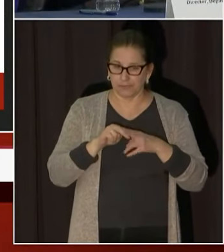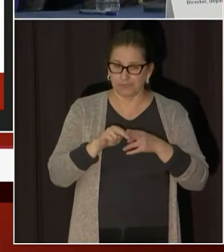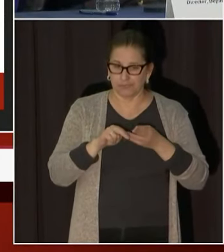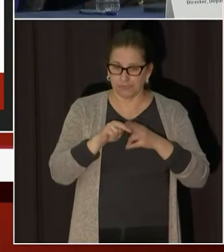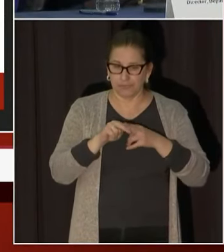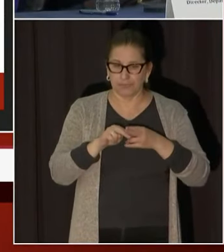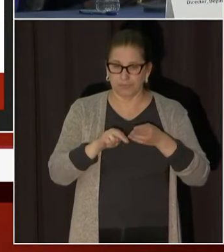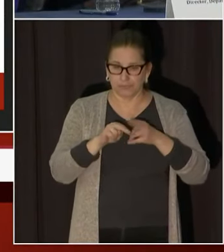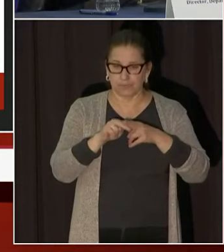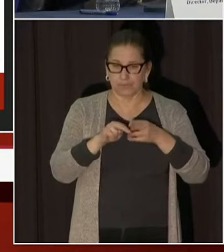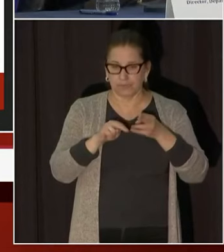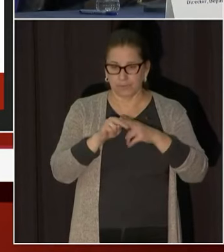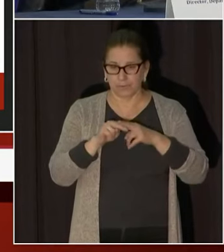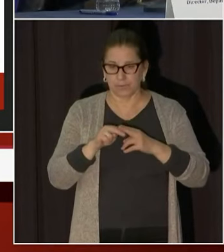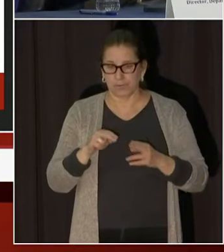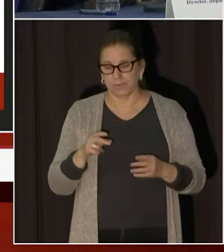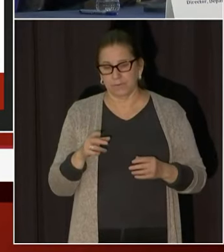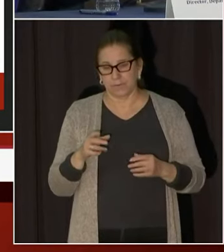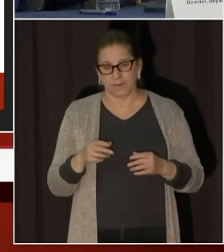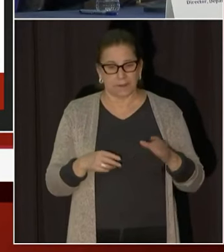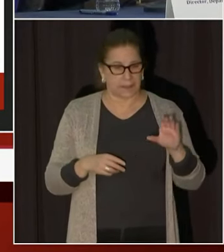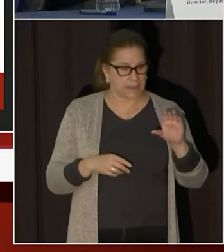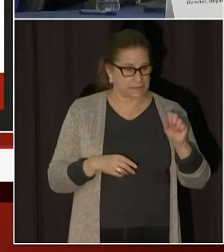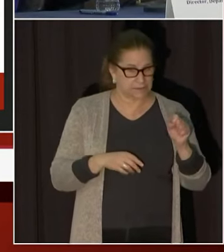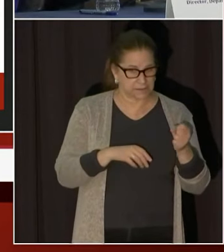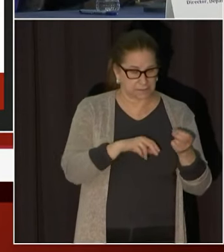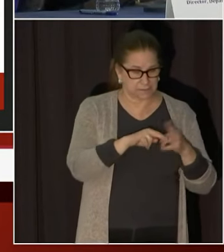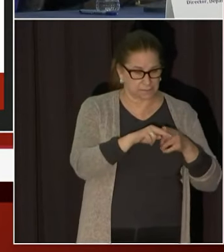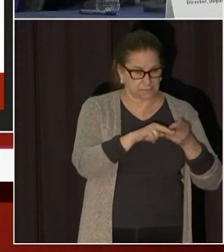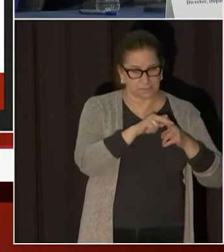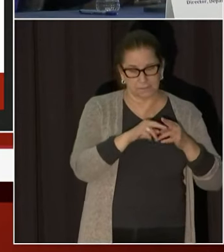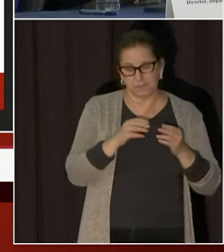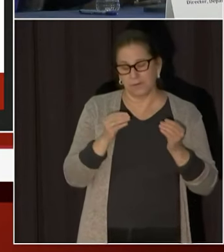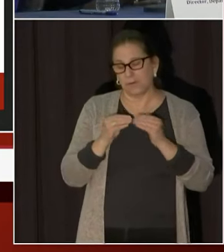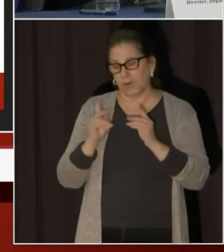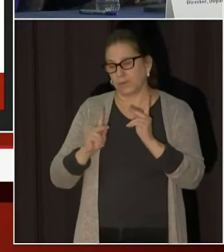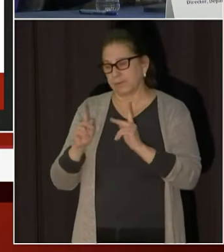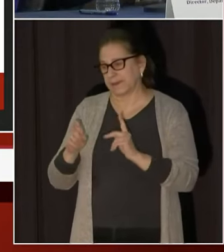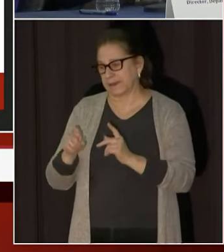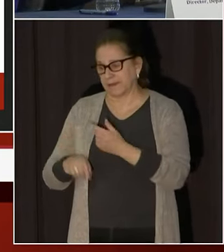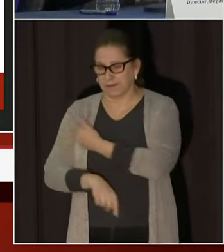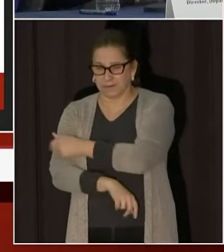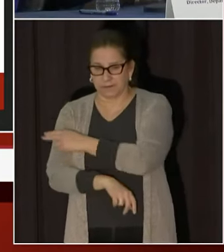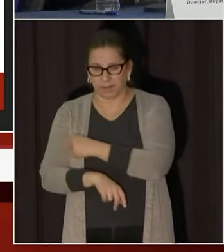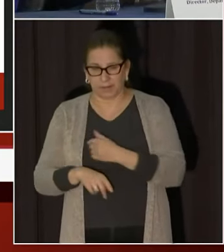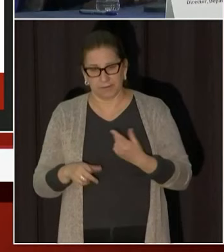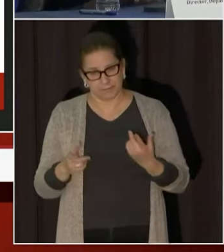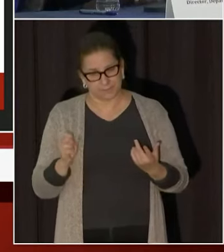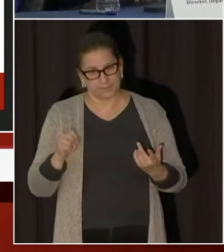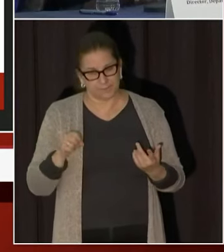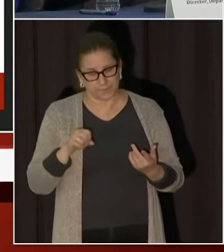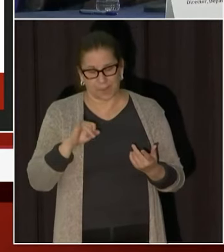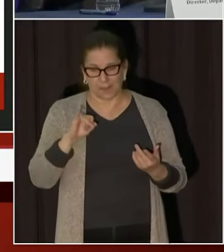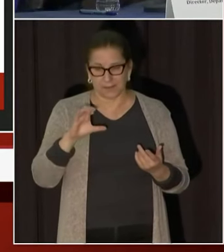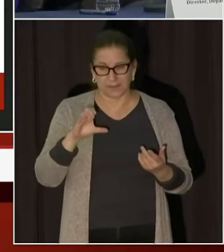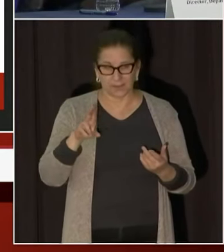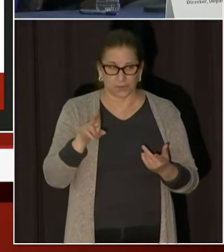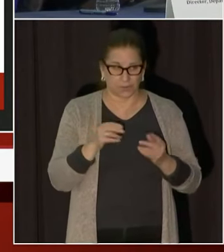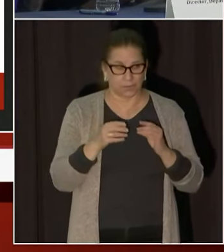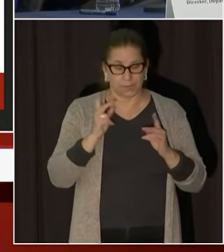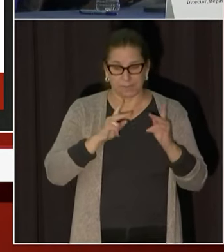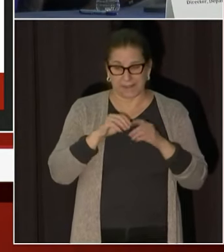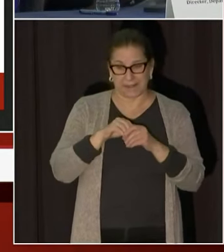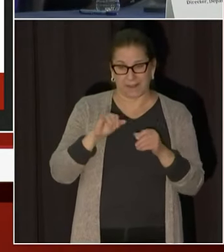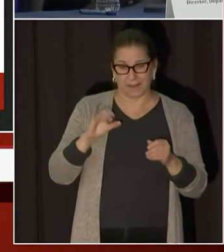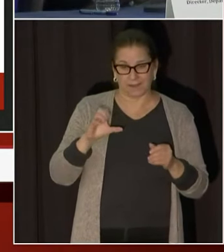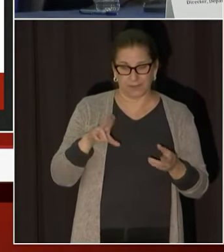the number of people experiencing the need for hospitalization increase, the number of people in the ICUs increase. We continue to see